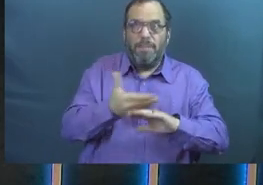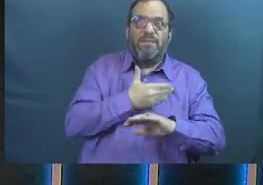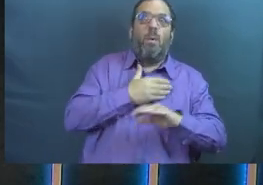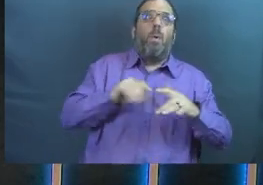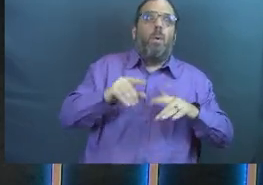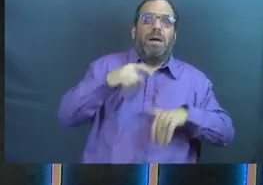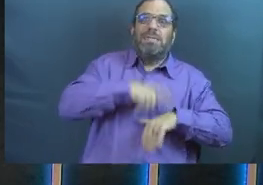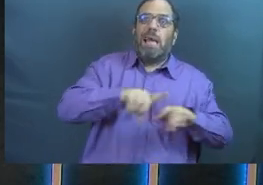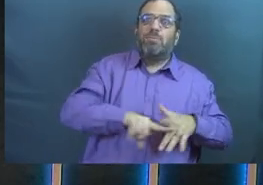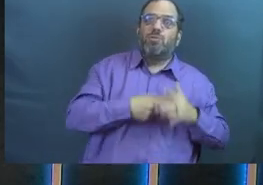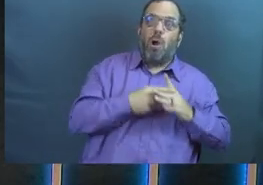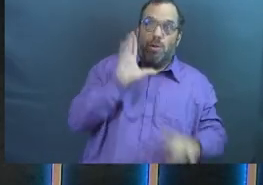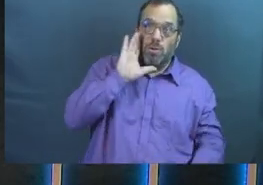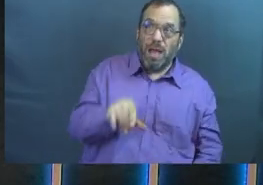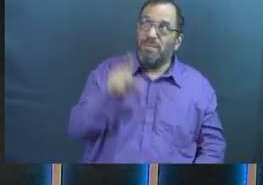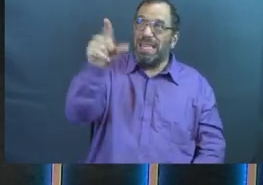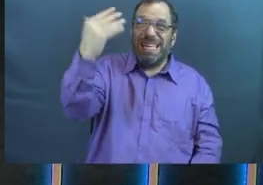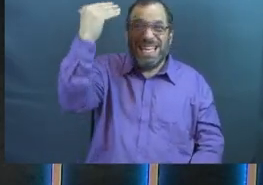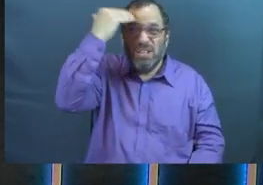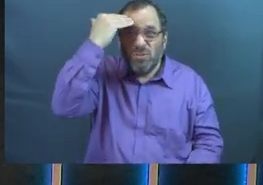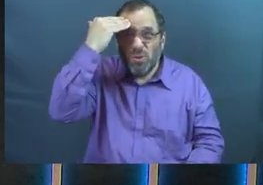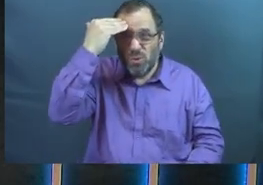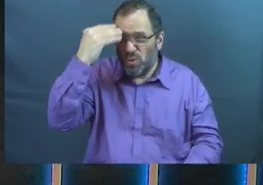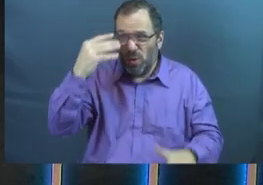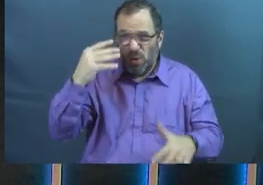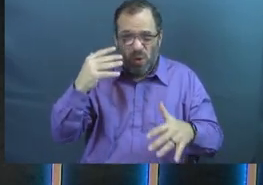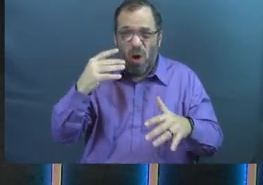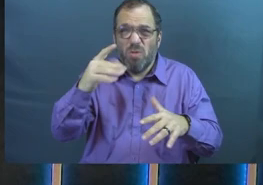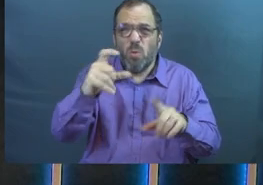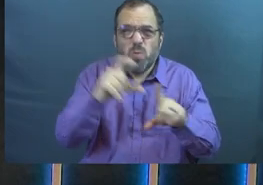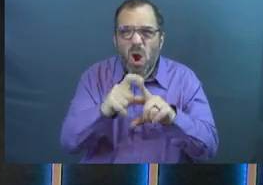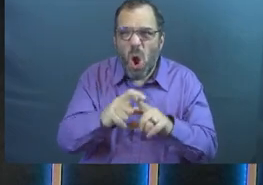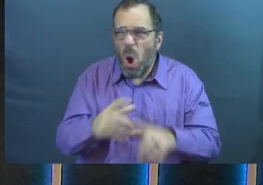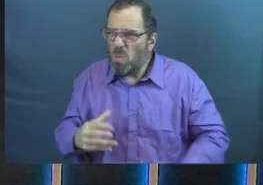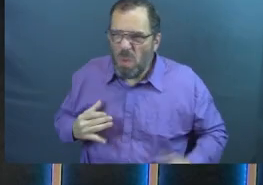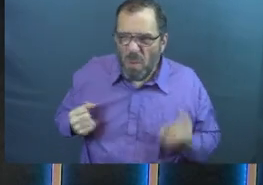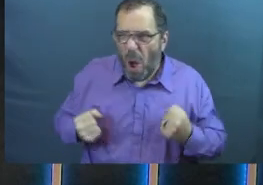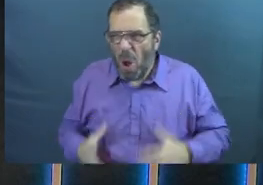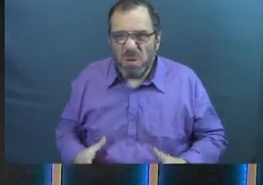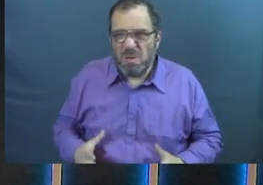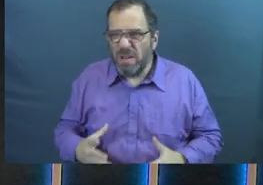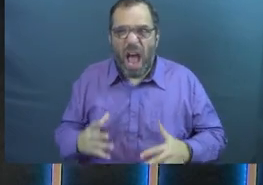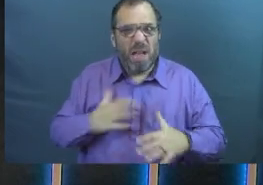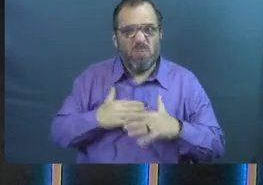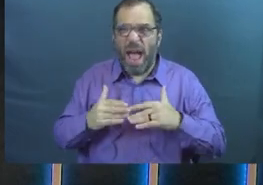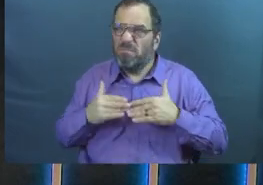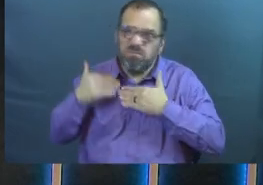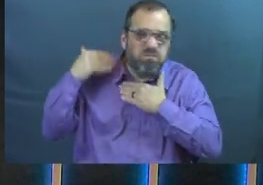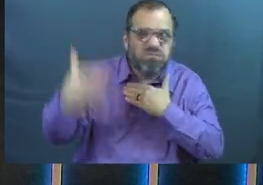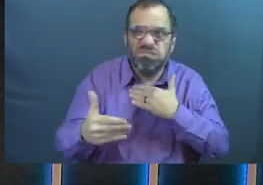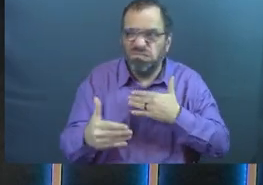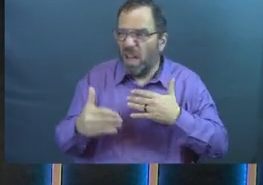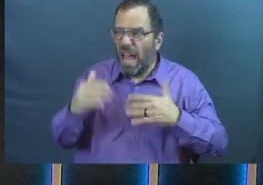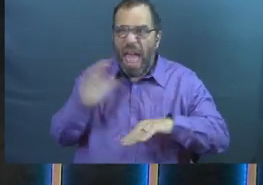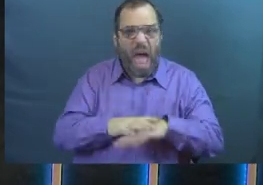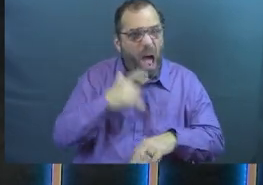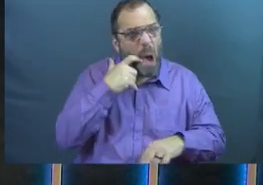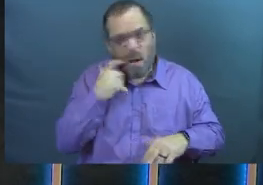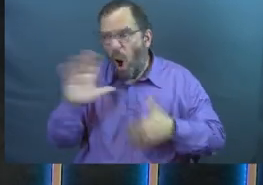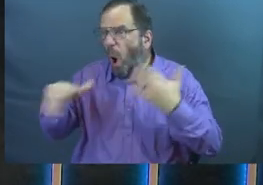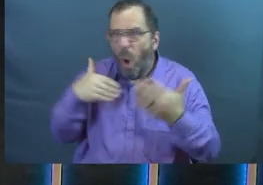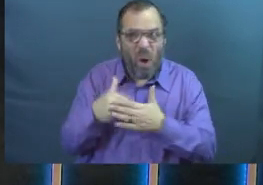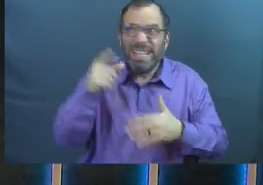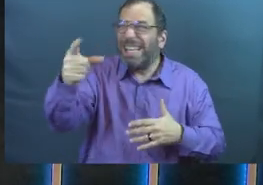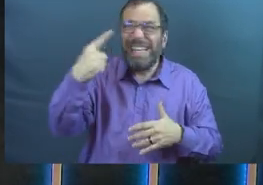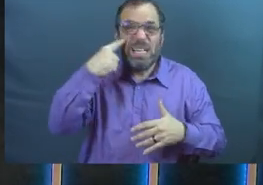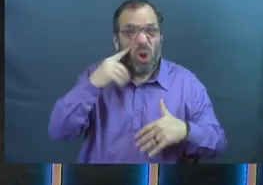dawn of time. Amen. He knew exactly the cruel words that you were going to say when you were going to go way too far and you were going to fall into the addiction, all the